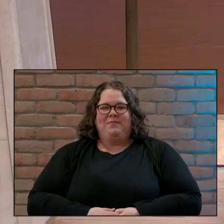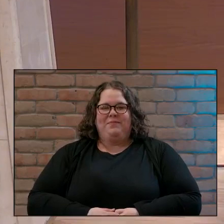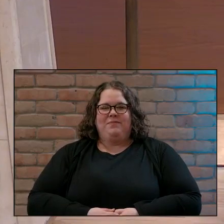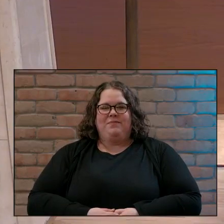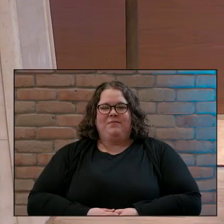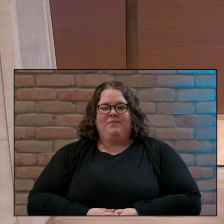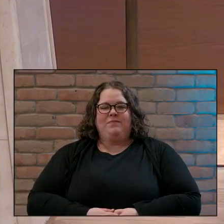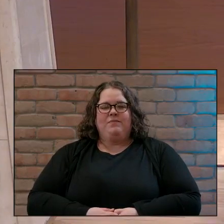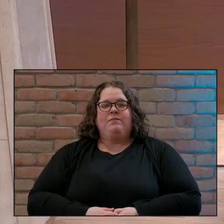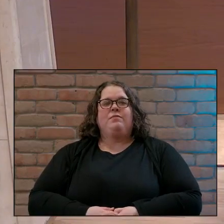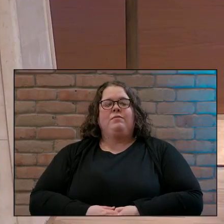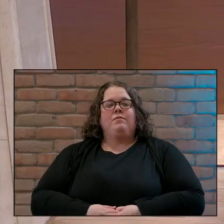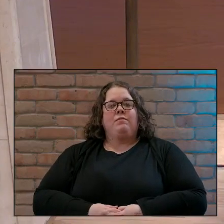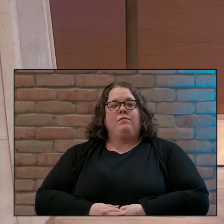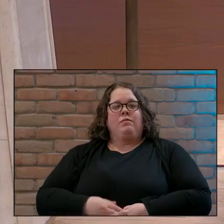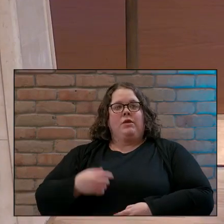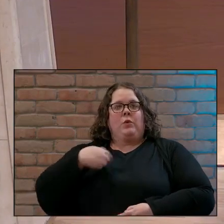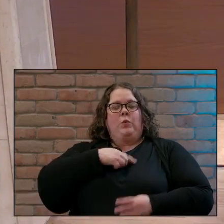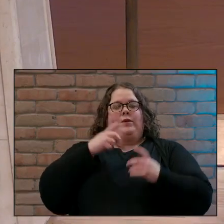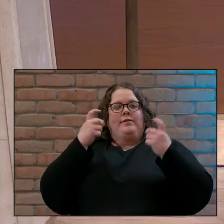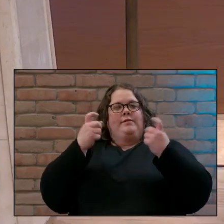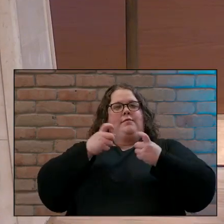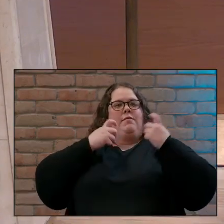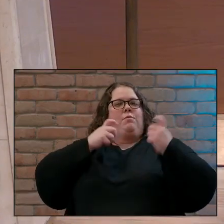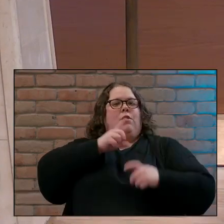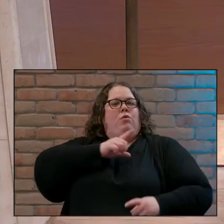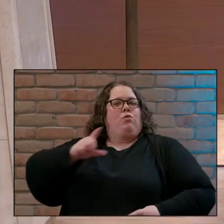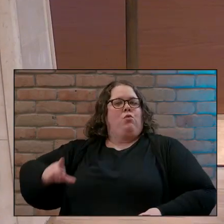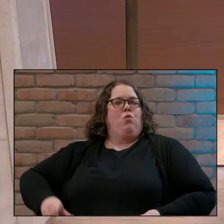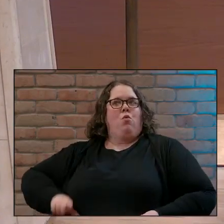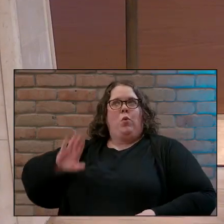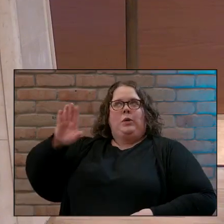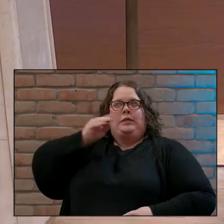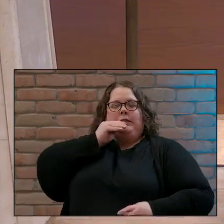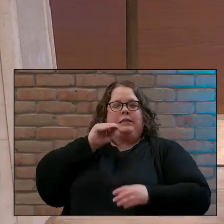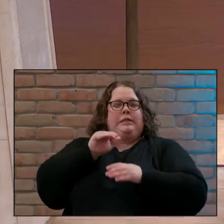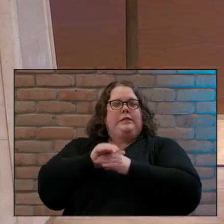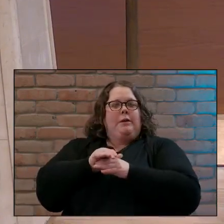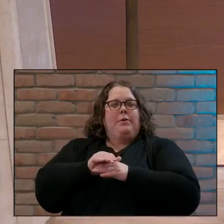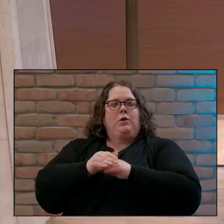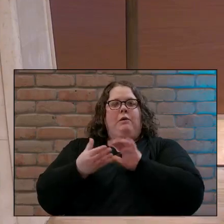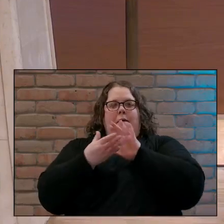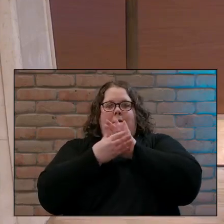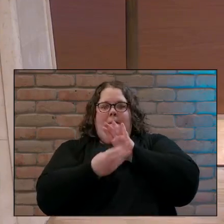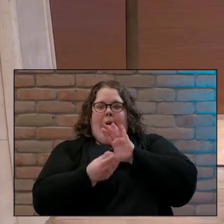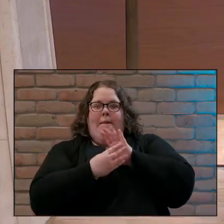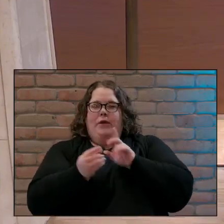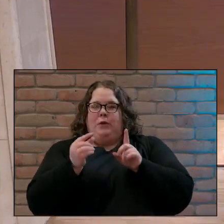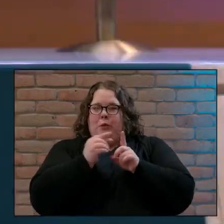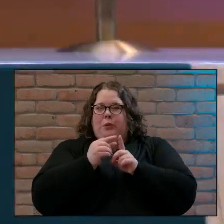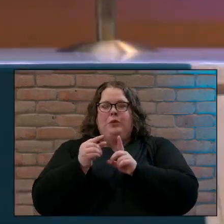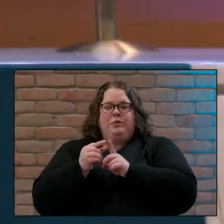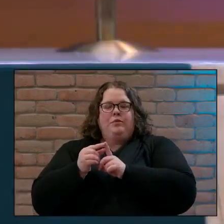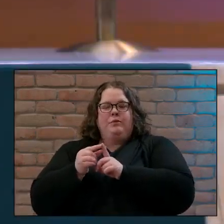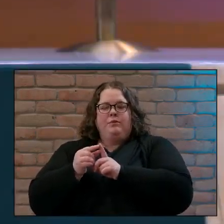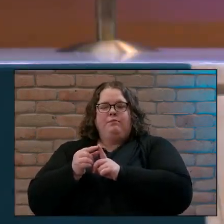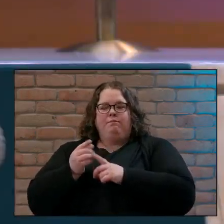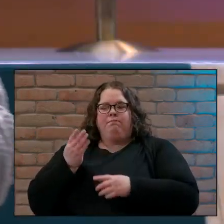And as we celebrate the Lord's Supper today, I want you to repeat these words as I share them with